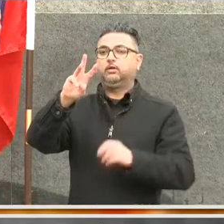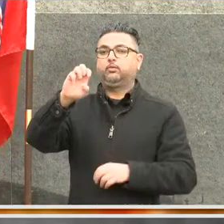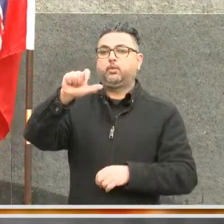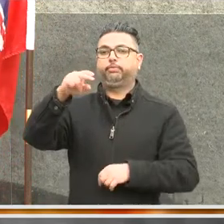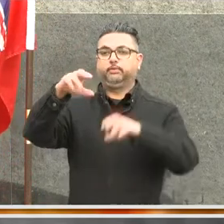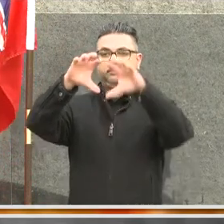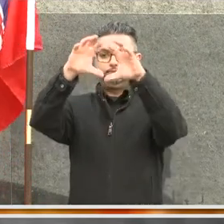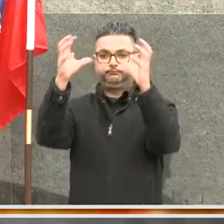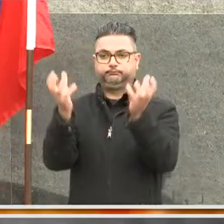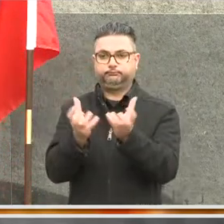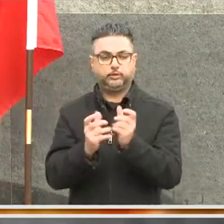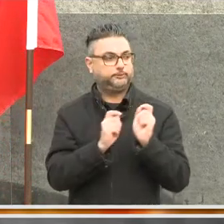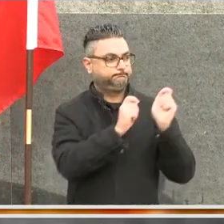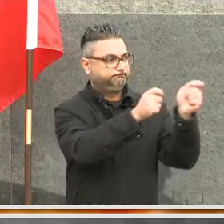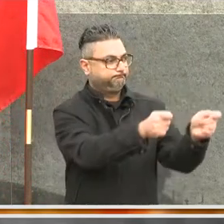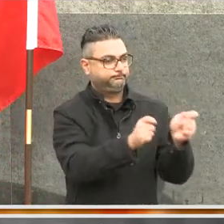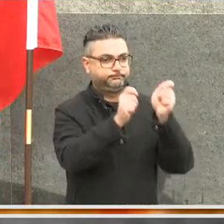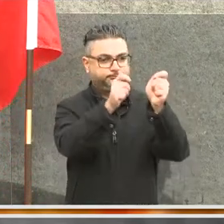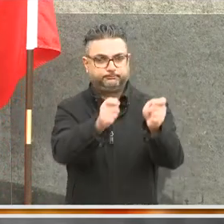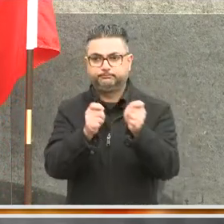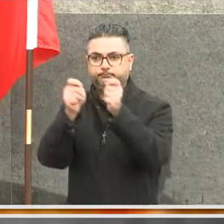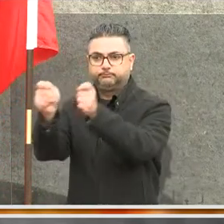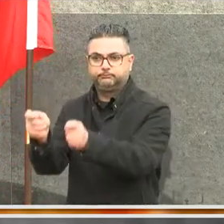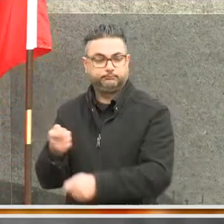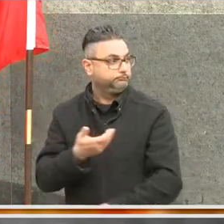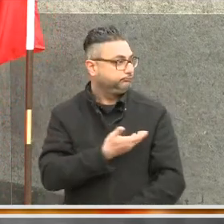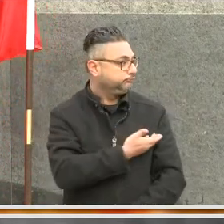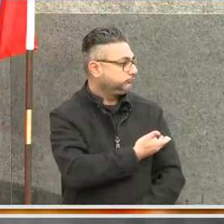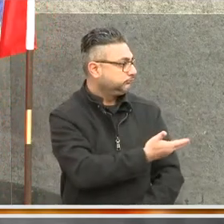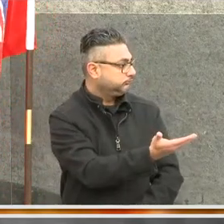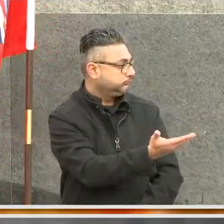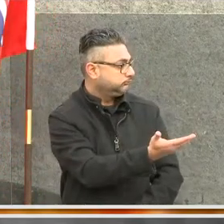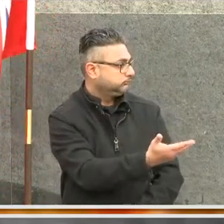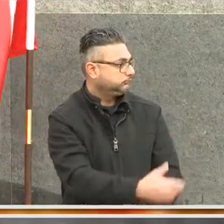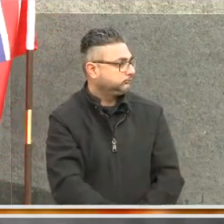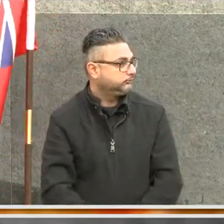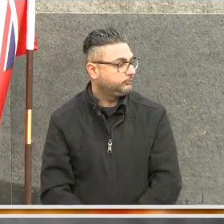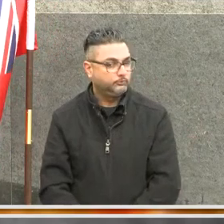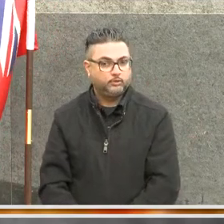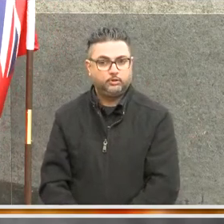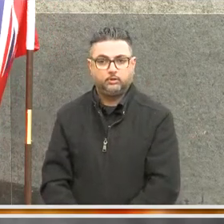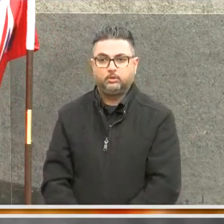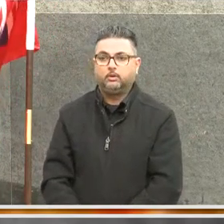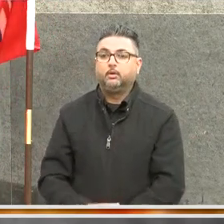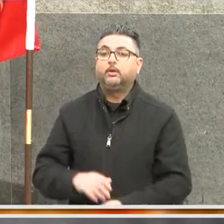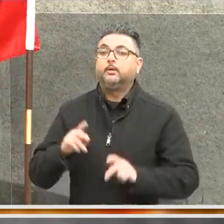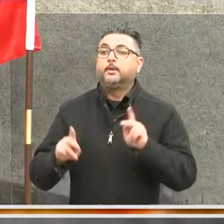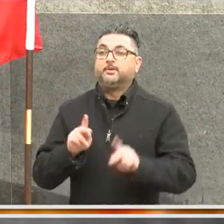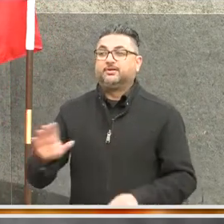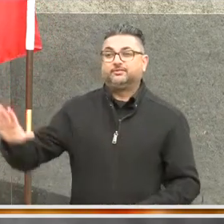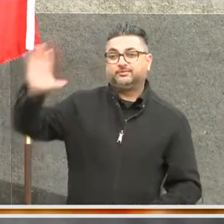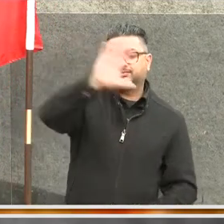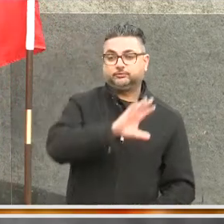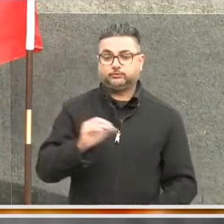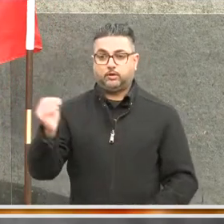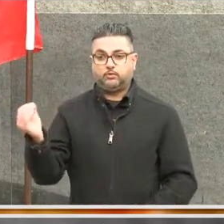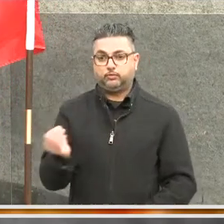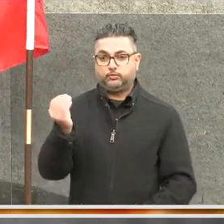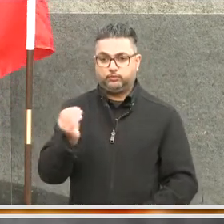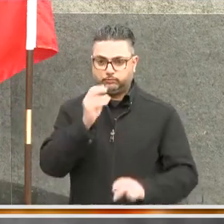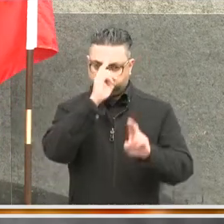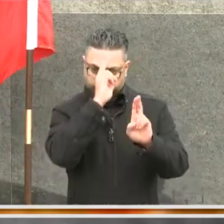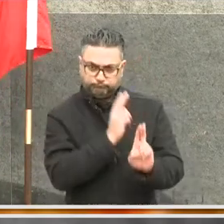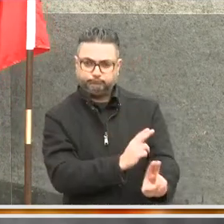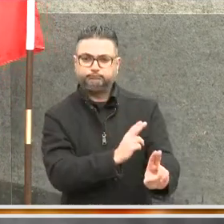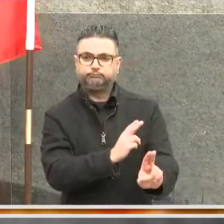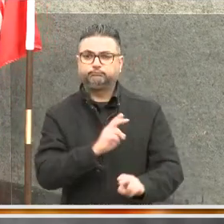couronnes. On behalf of the people of Ontario, au nom de la population de l'Ontario, the Honorable Doug Ford, Premier